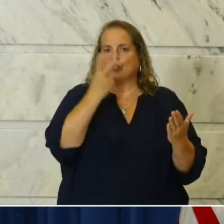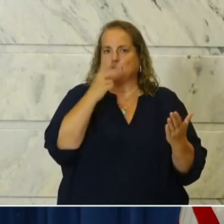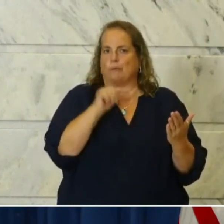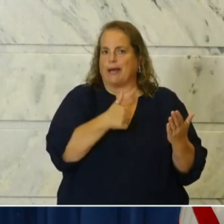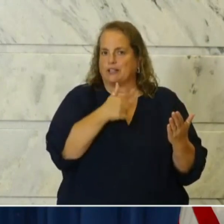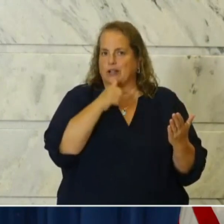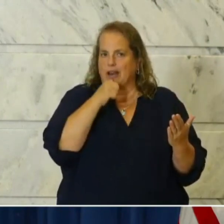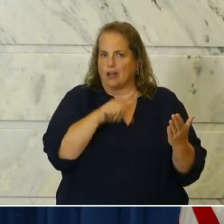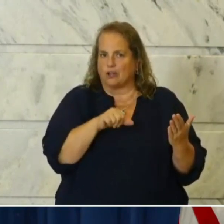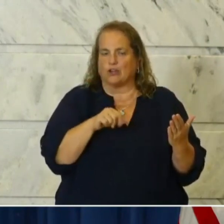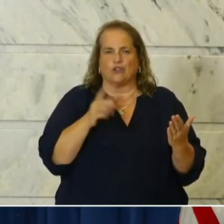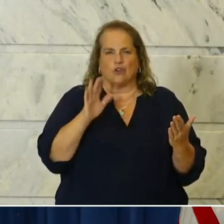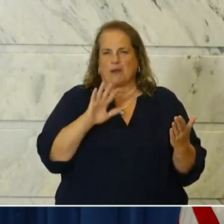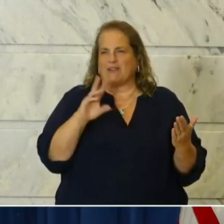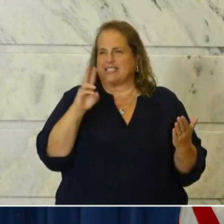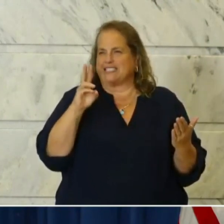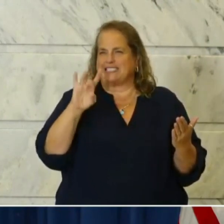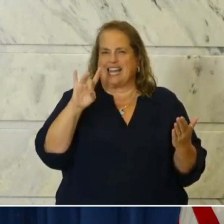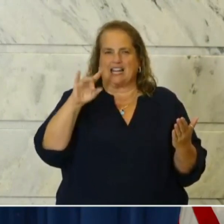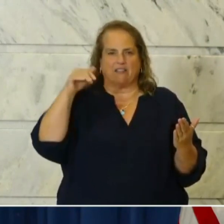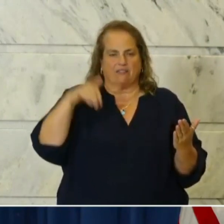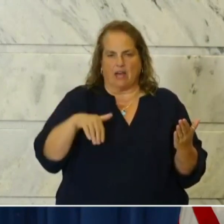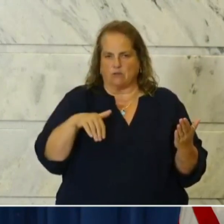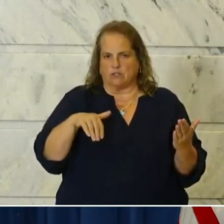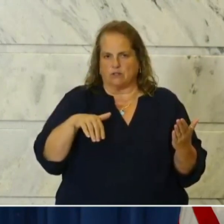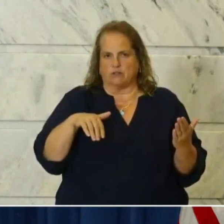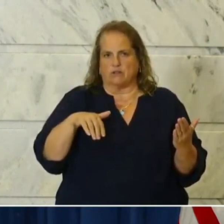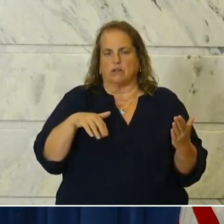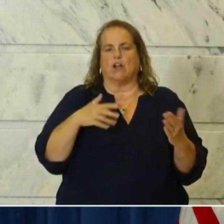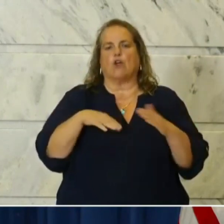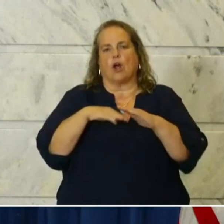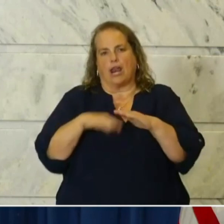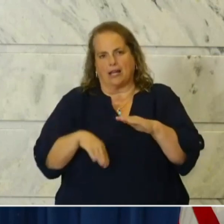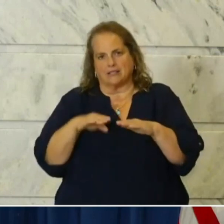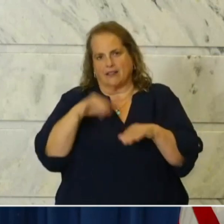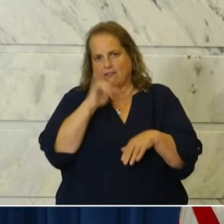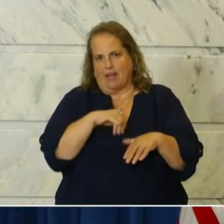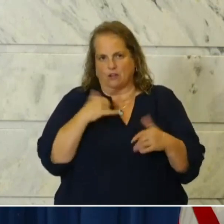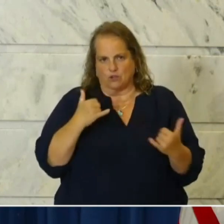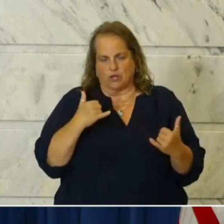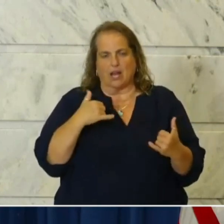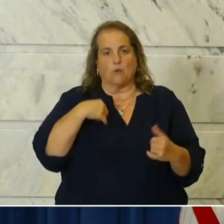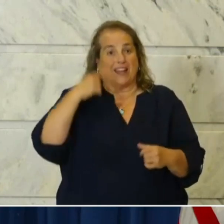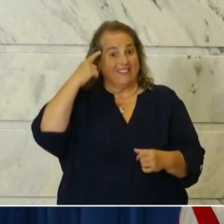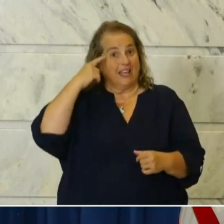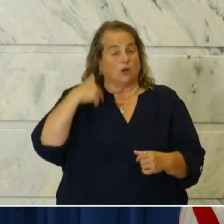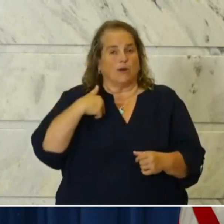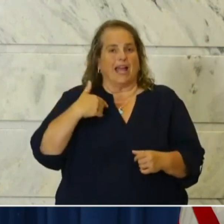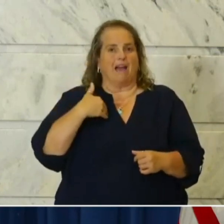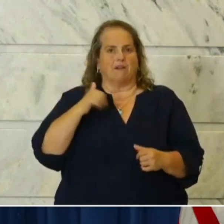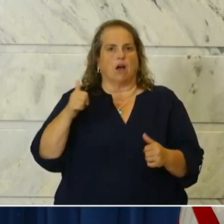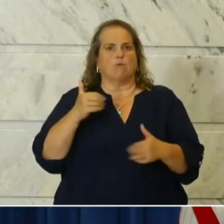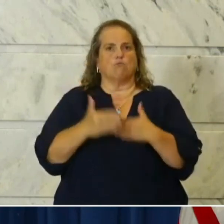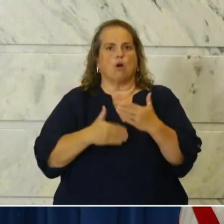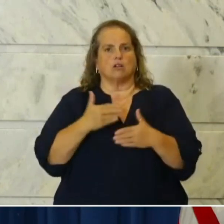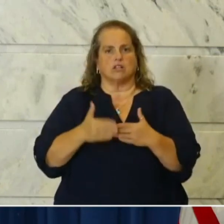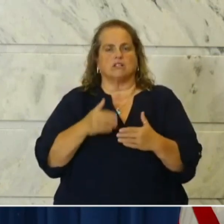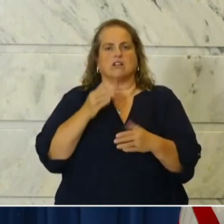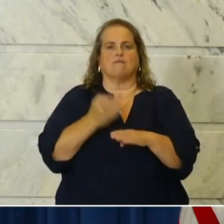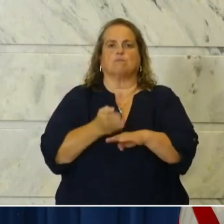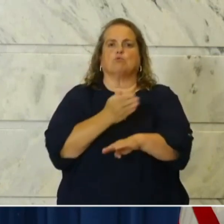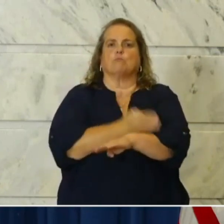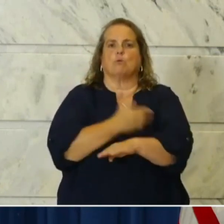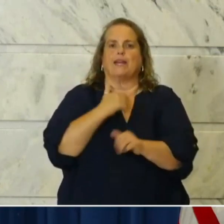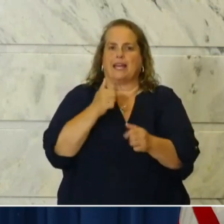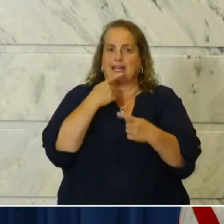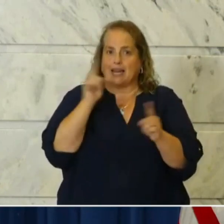are roughly 68,000, there are less of those today. And we think we may actually have a process improvement that hopefully we can